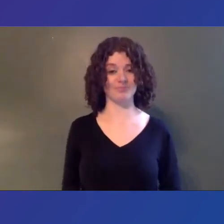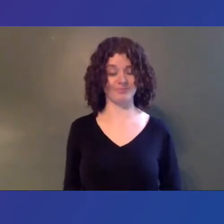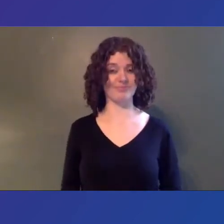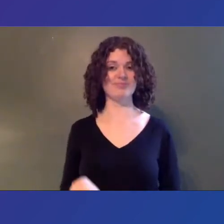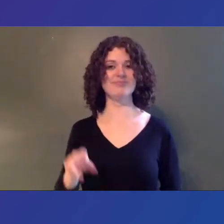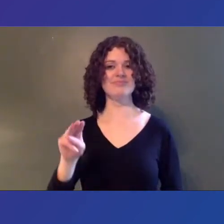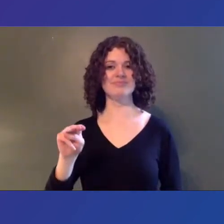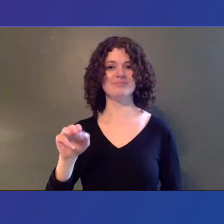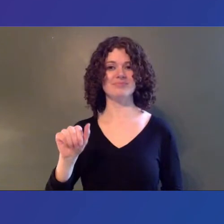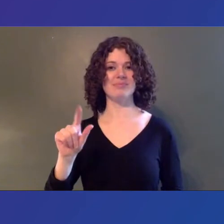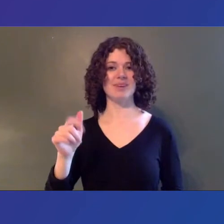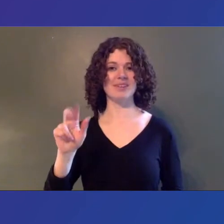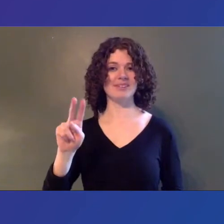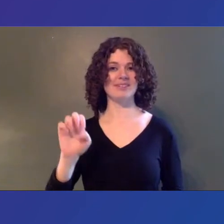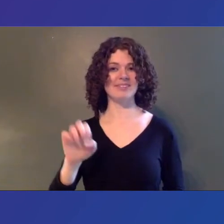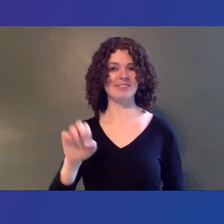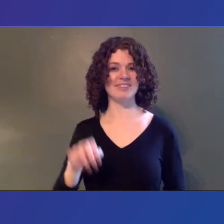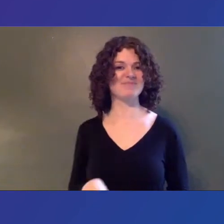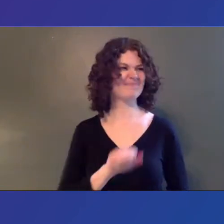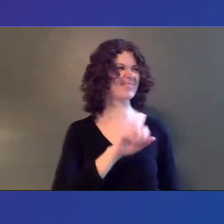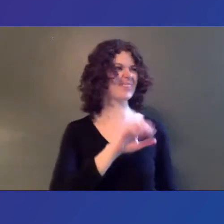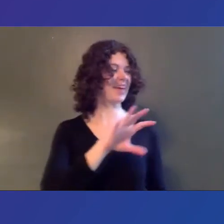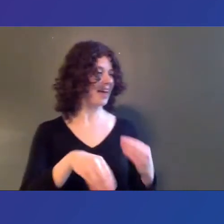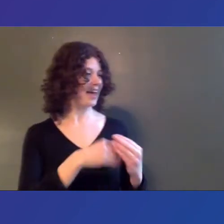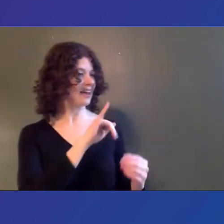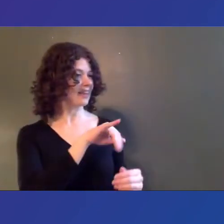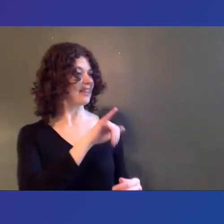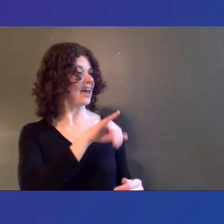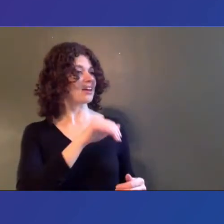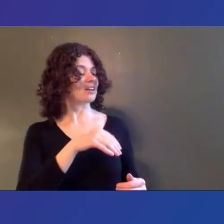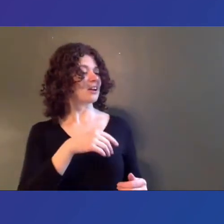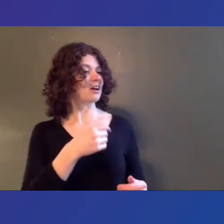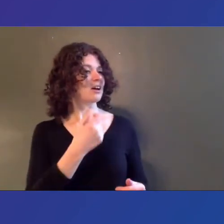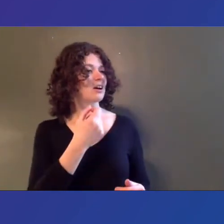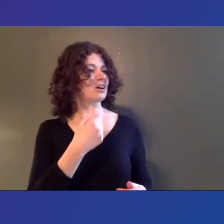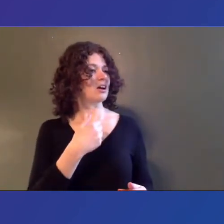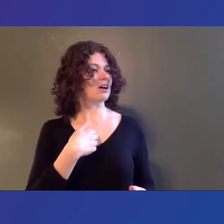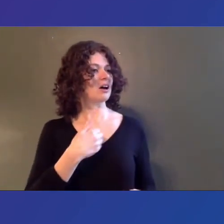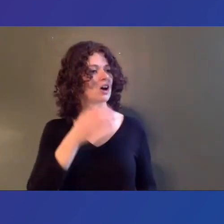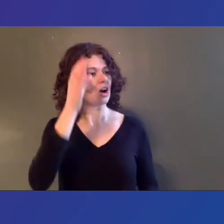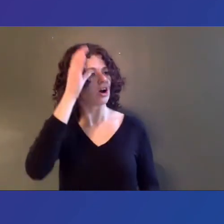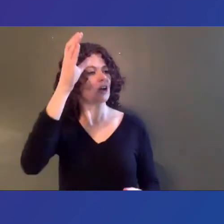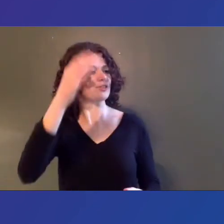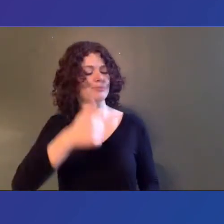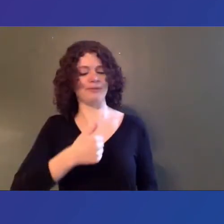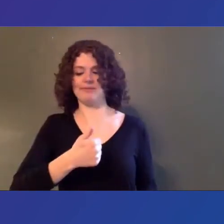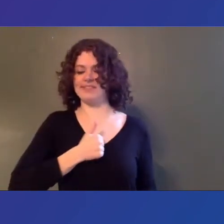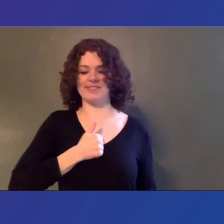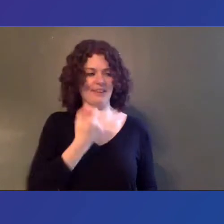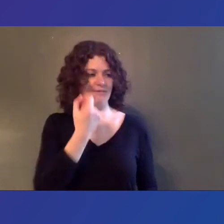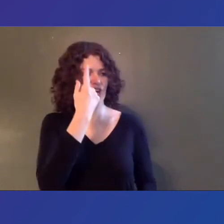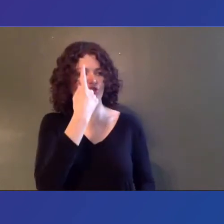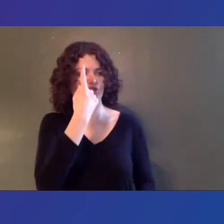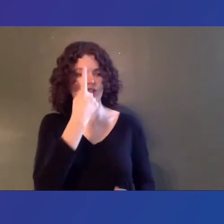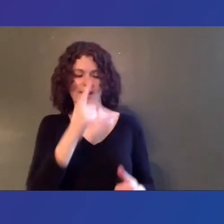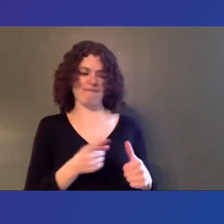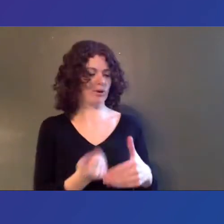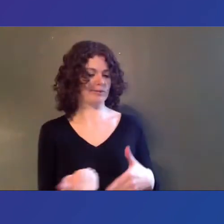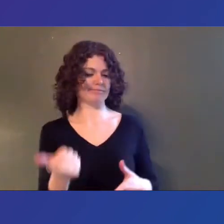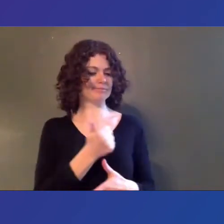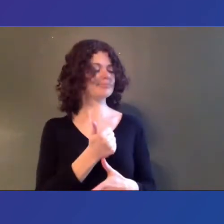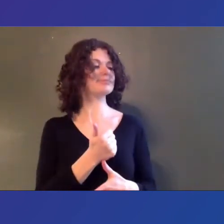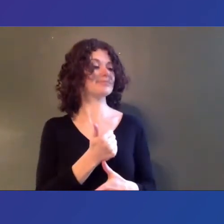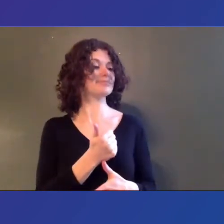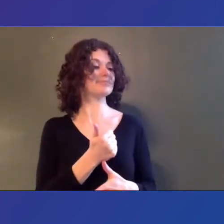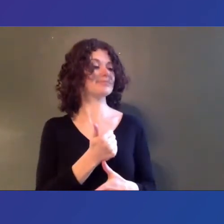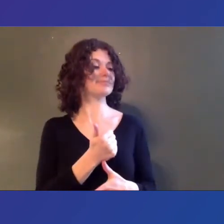Nina's saying, the concept of understanding of self first before you can foster change. I mean, and if you look at our wider society, there's